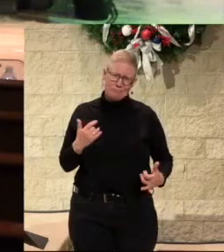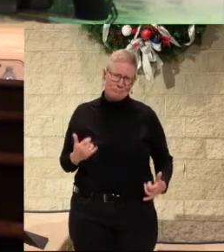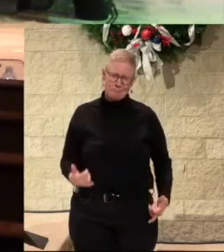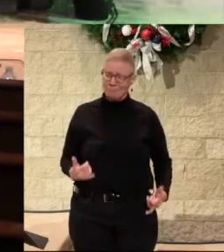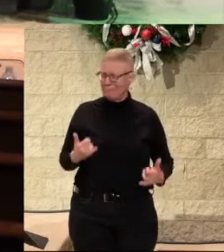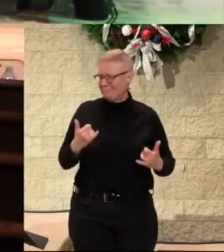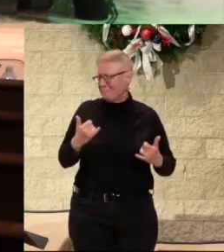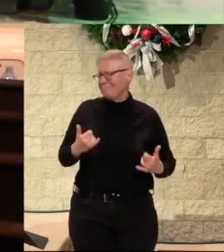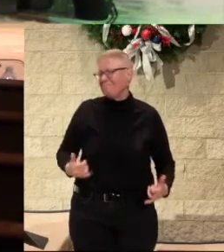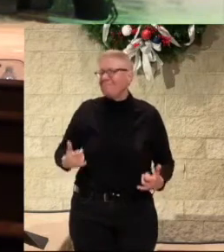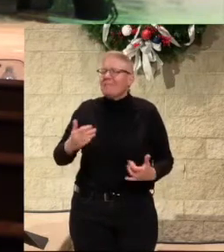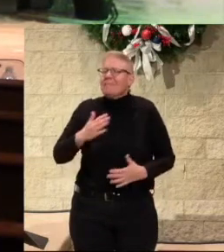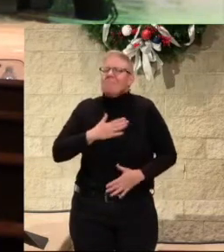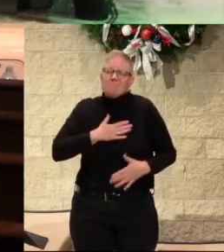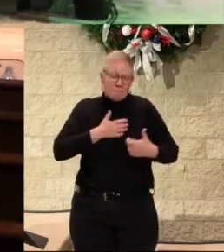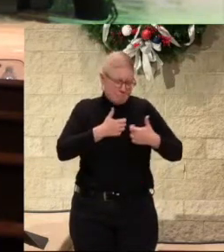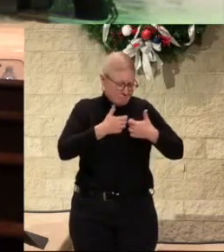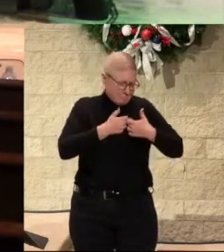My baby's